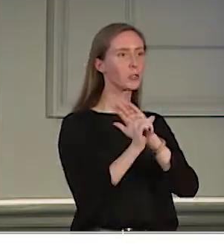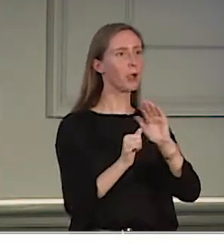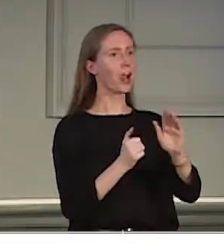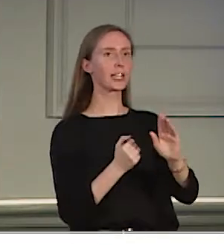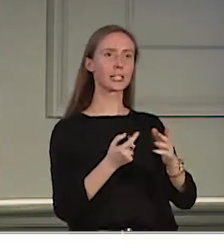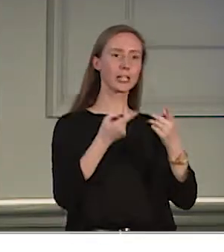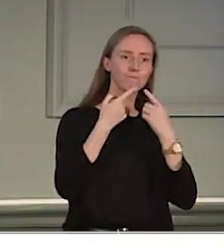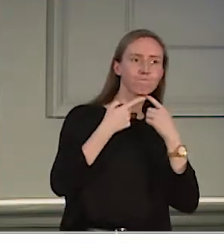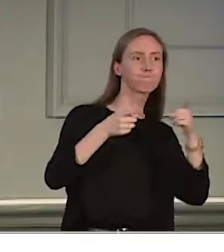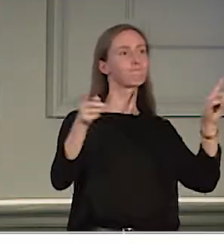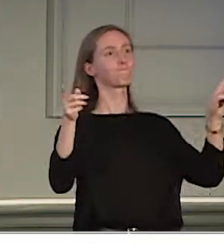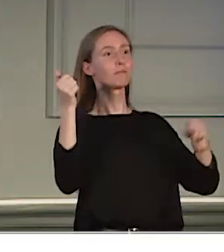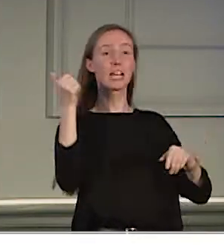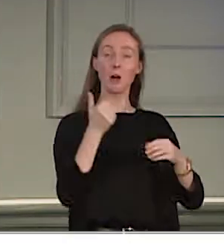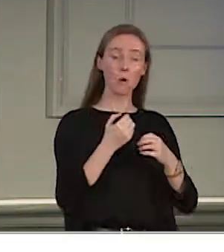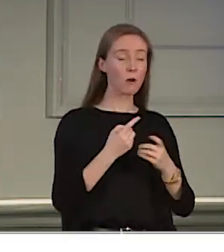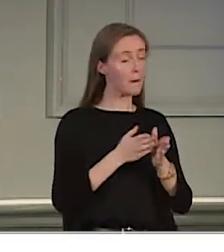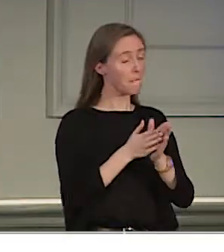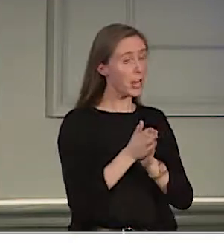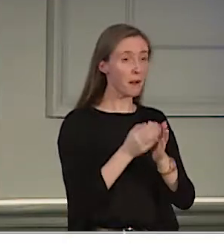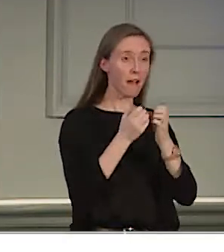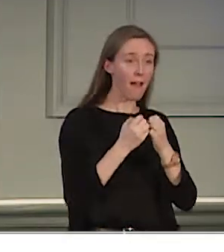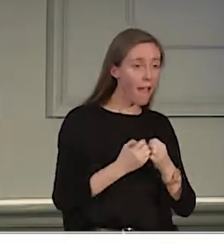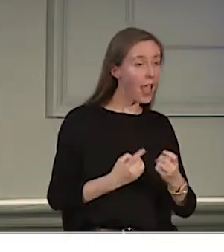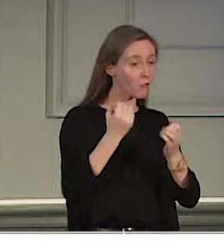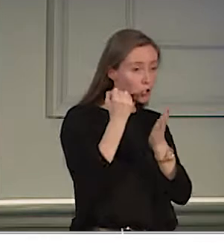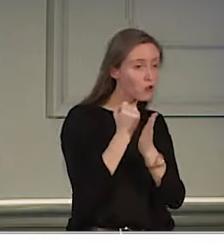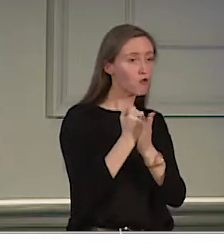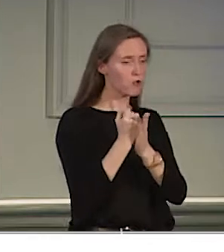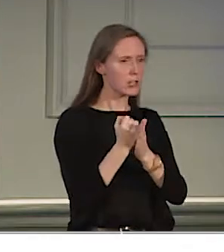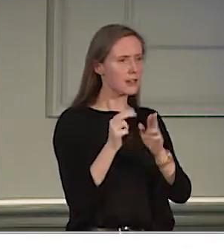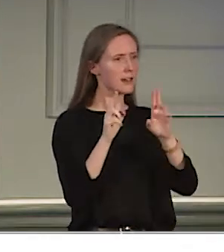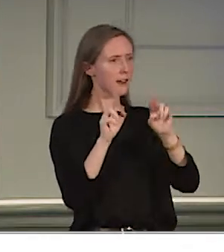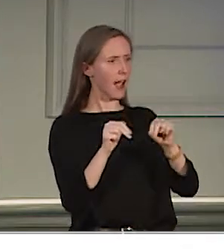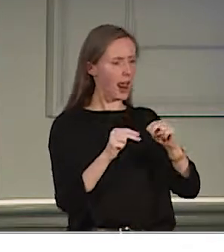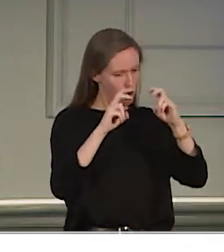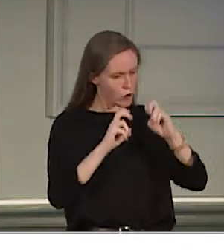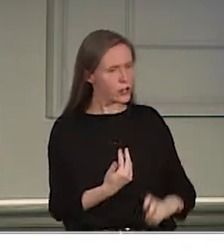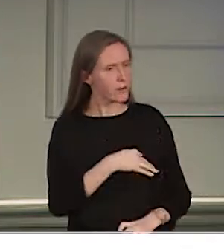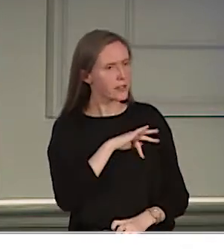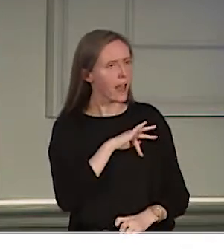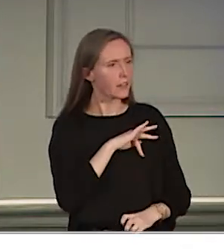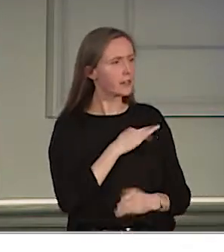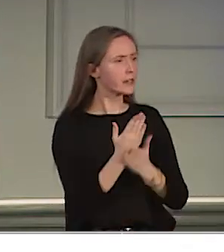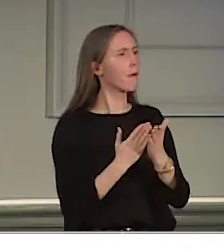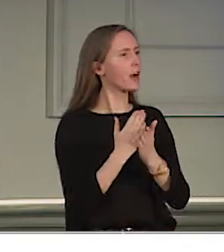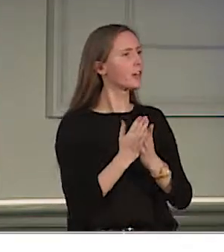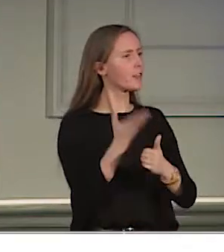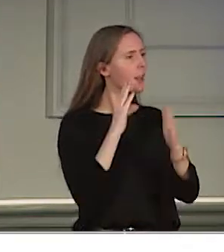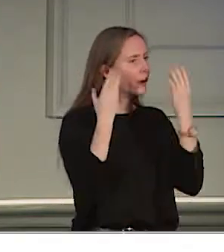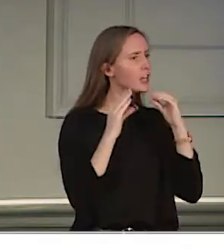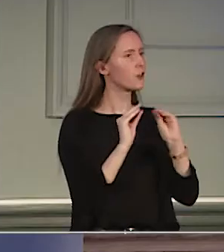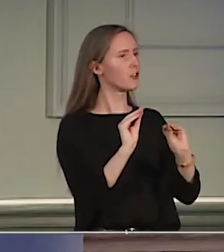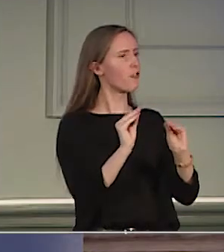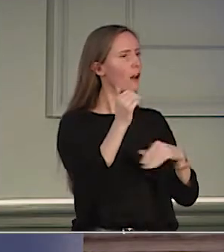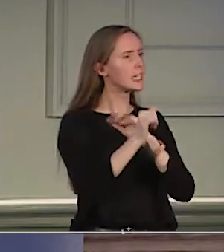idea that every single student gets to engage in meaningful research as part of their education experience. Research is really at the heart of